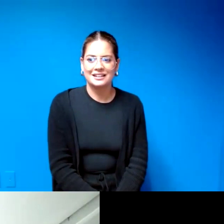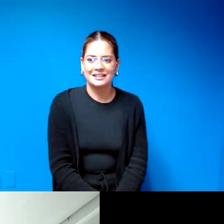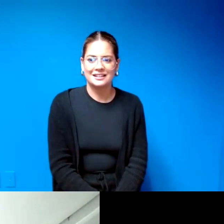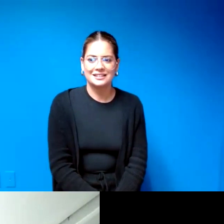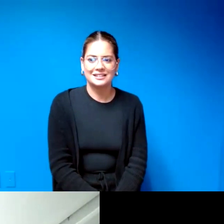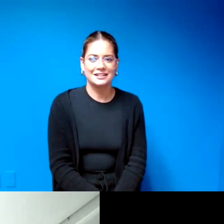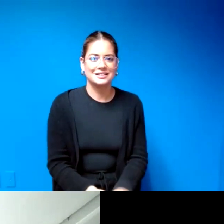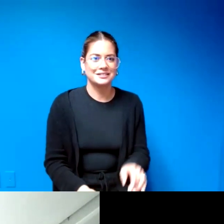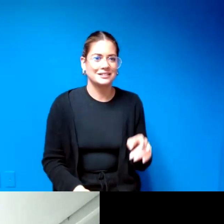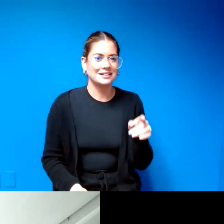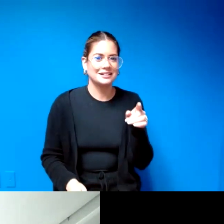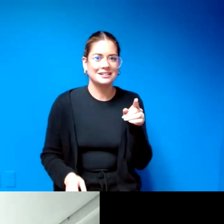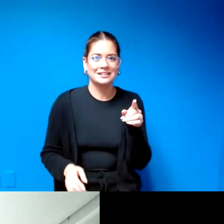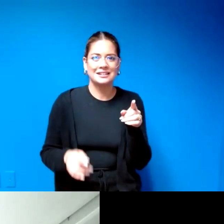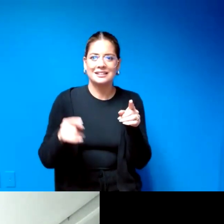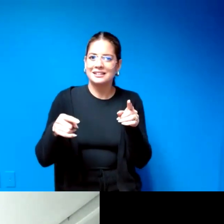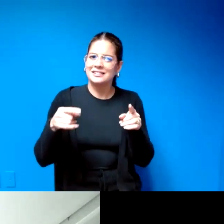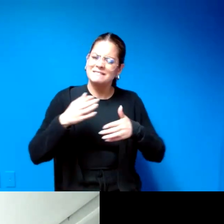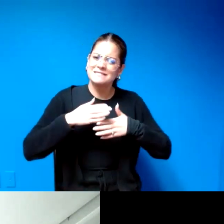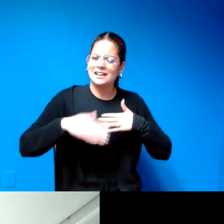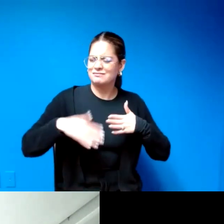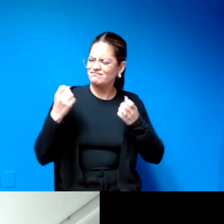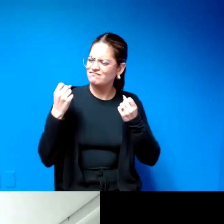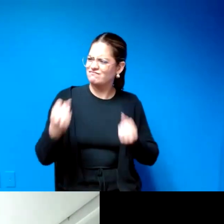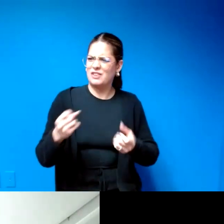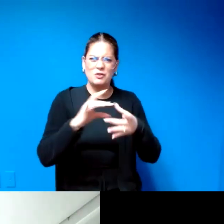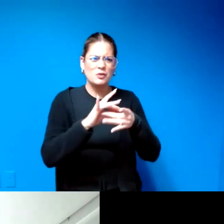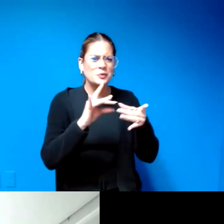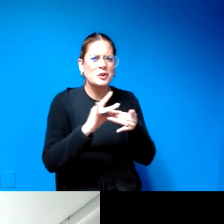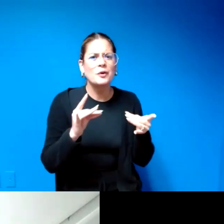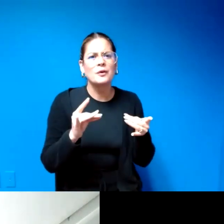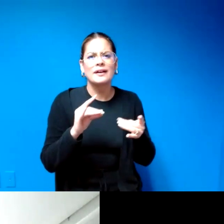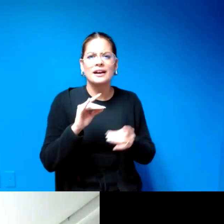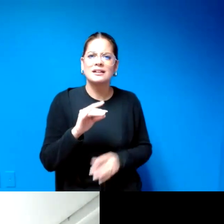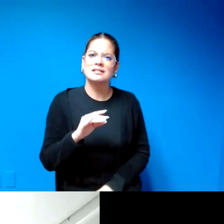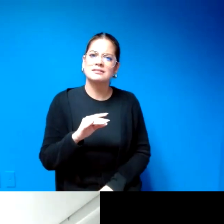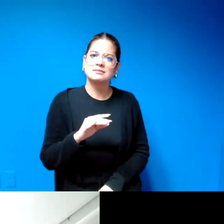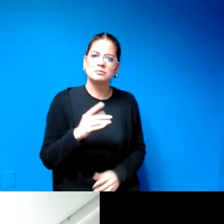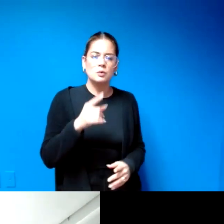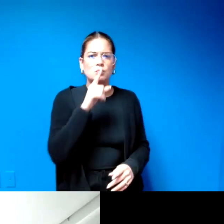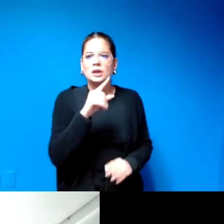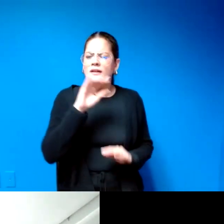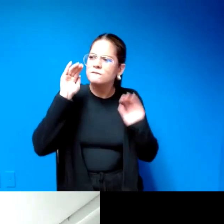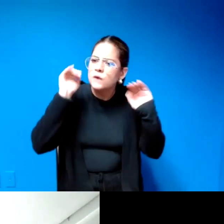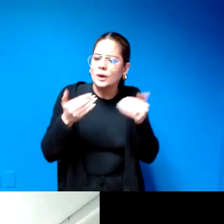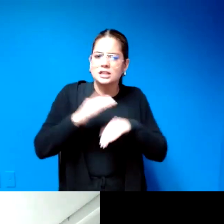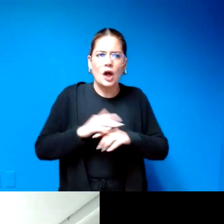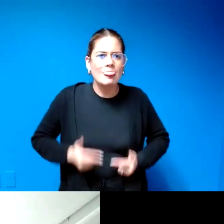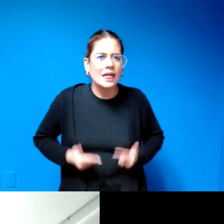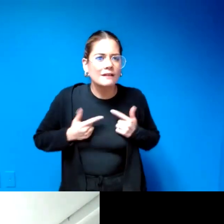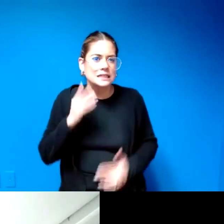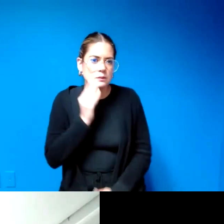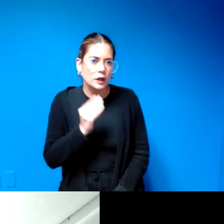So you ended on this really powerful note of centering lived experience and that we don't do that enough in our systems to be